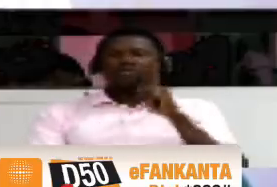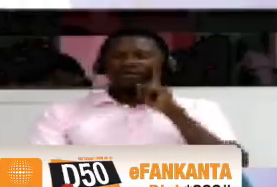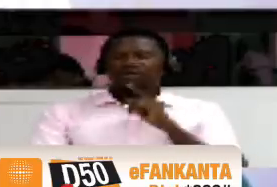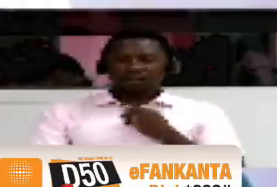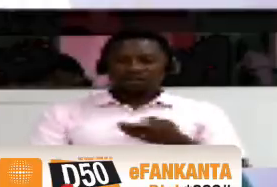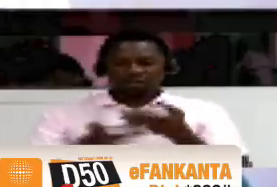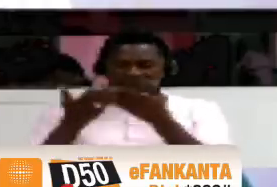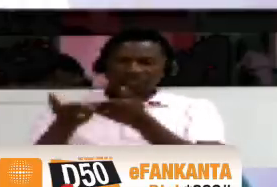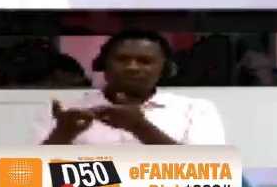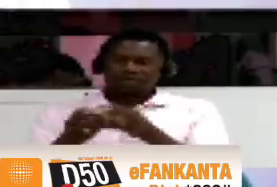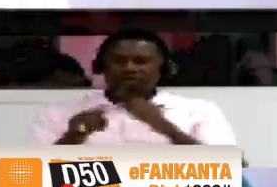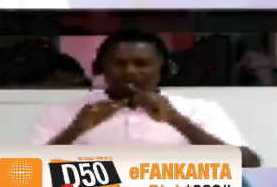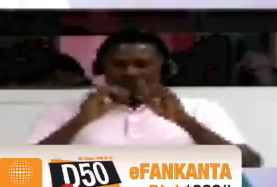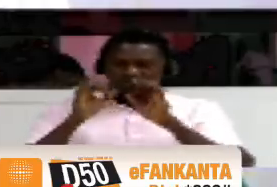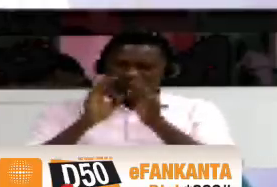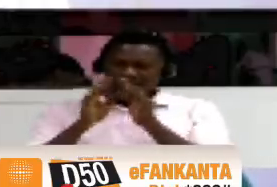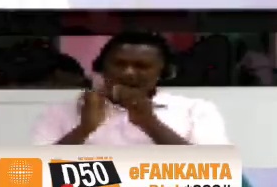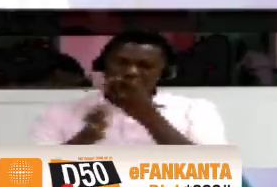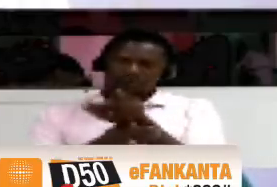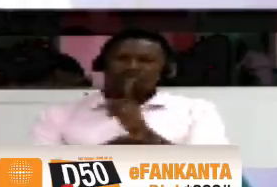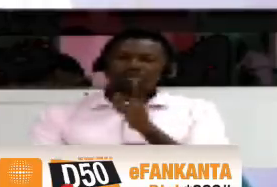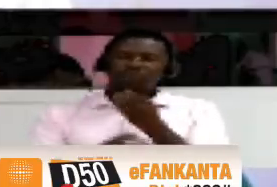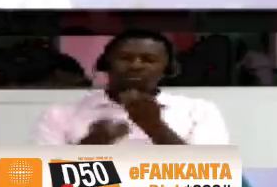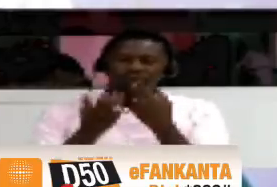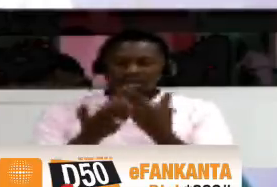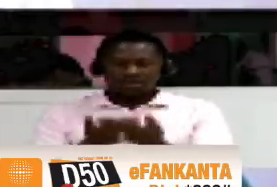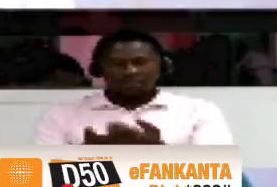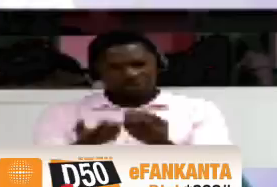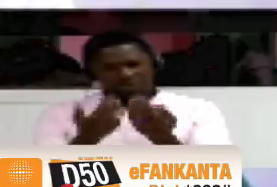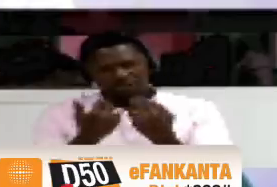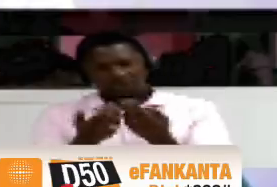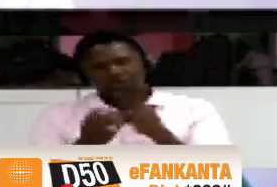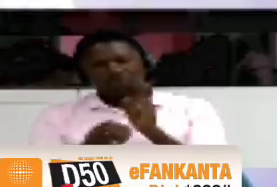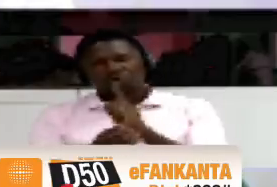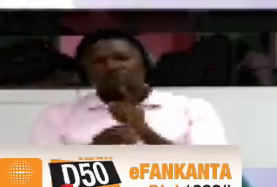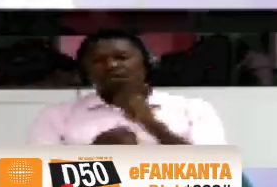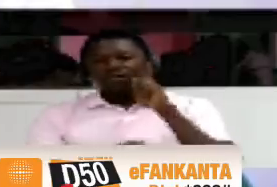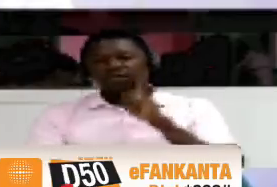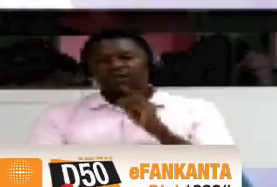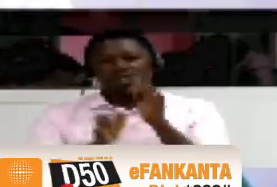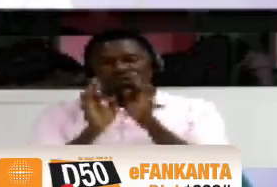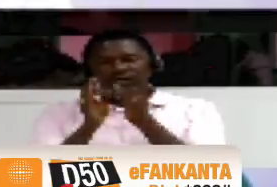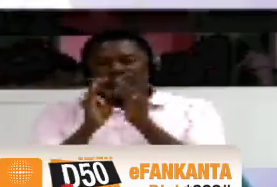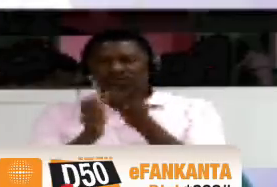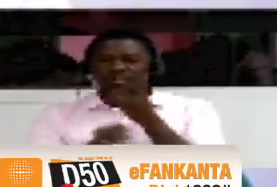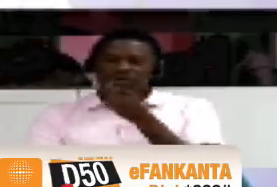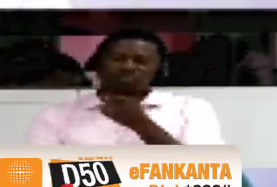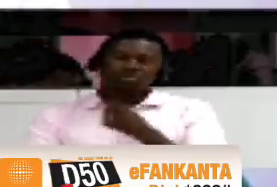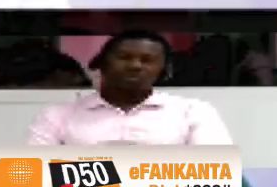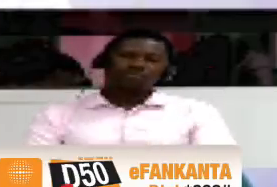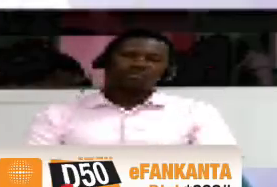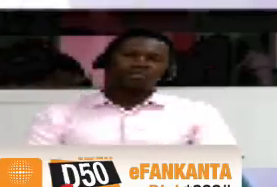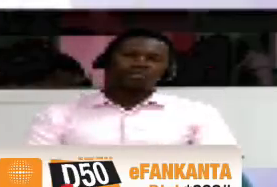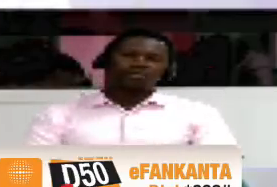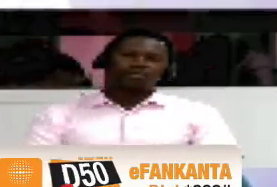Please tell us what information he provided. Exactly. We reached the house almost close